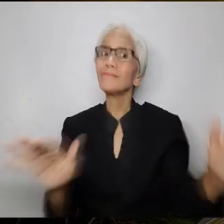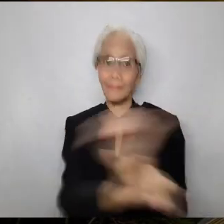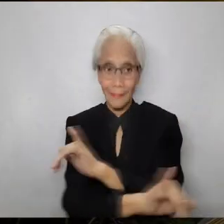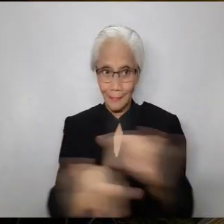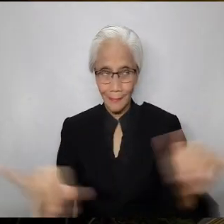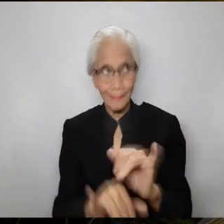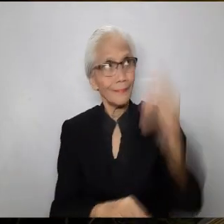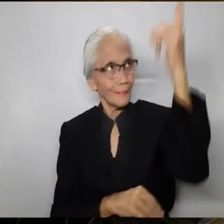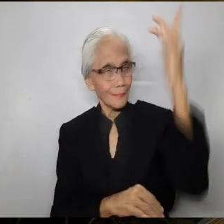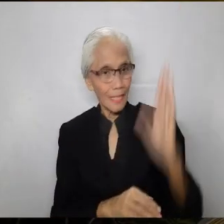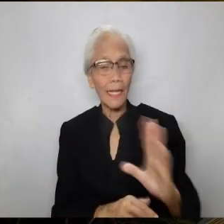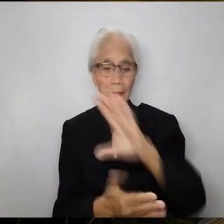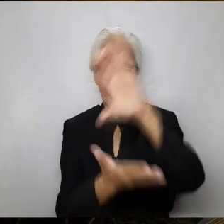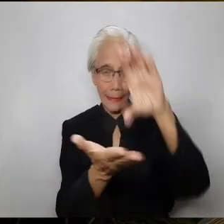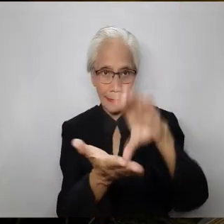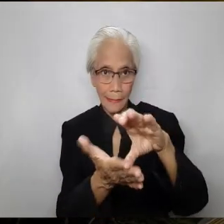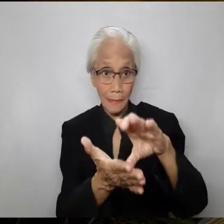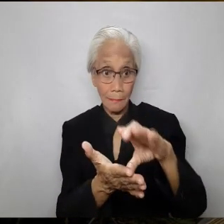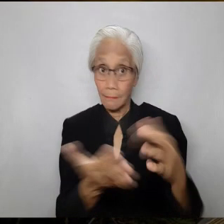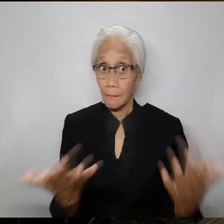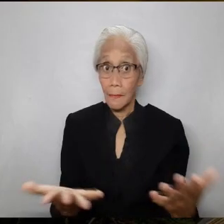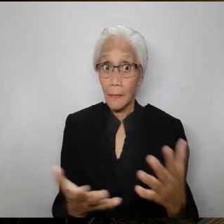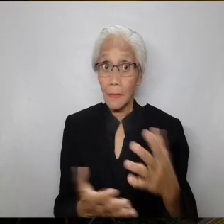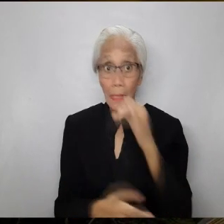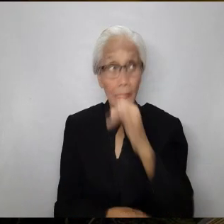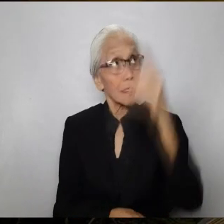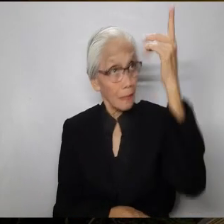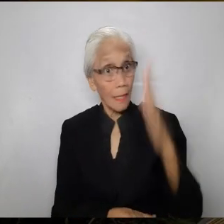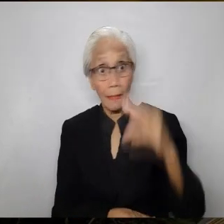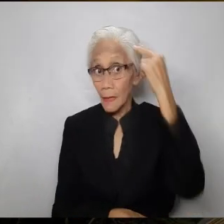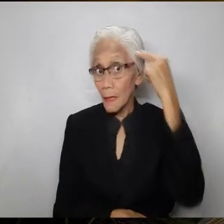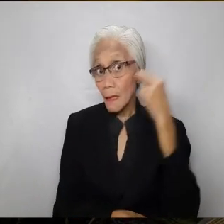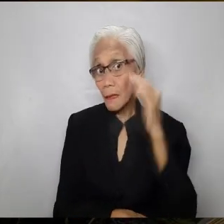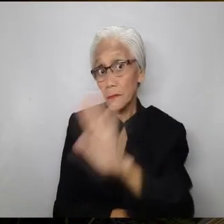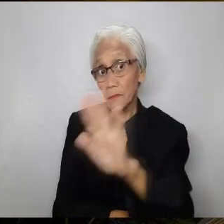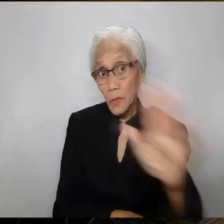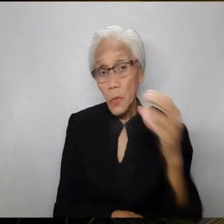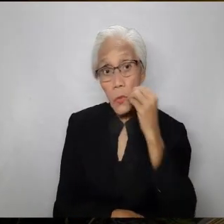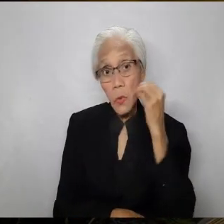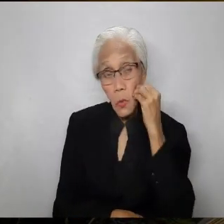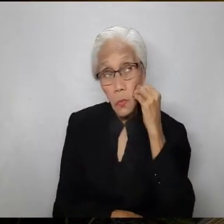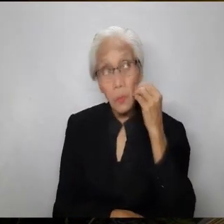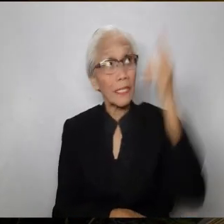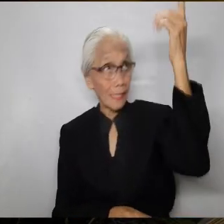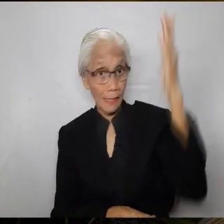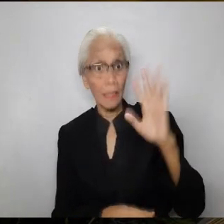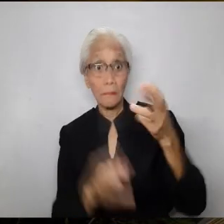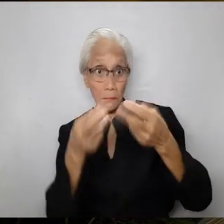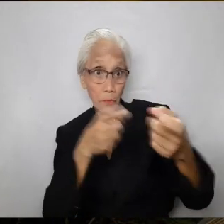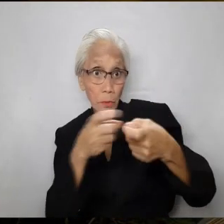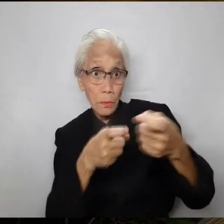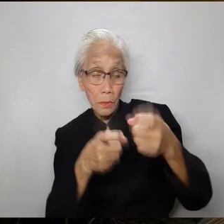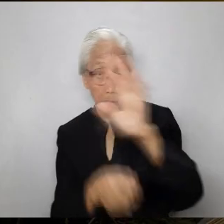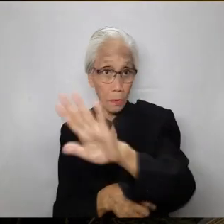children will also be godly and God-centered. Is God the head of your home? does